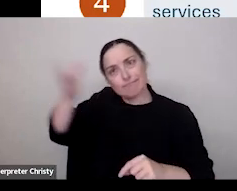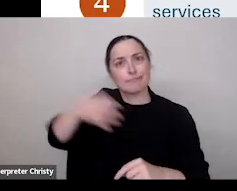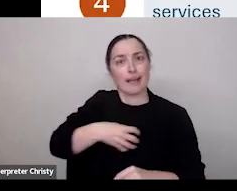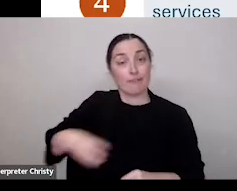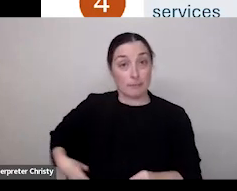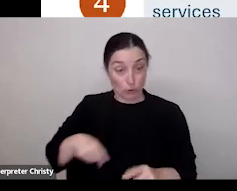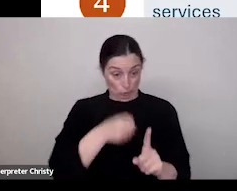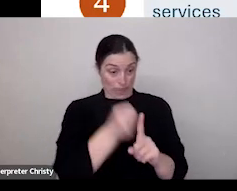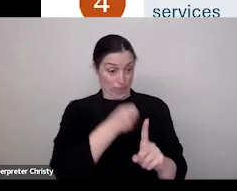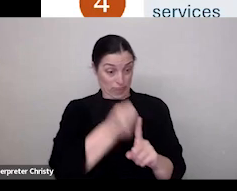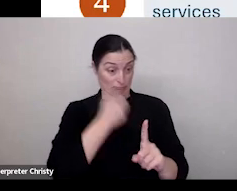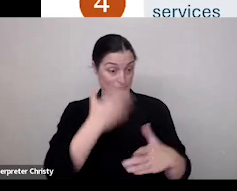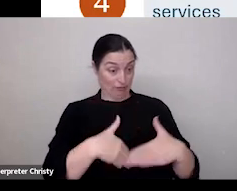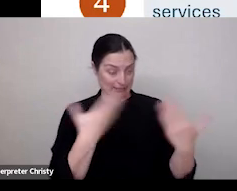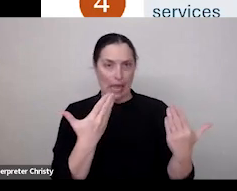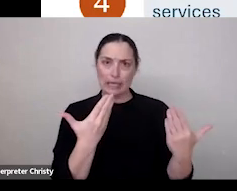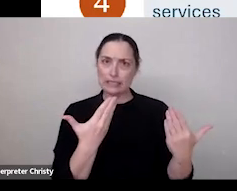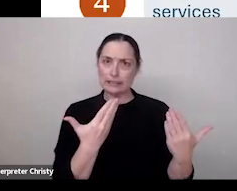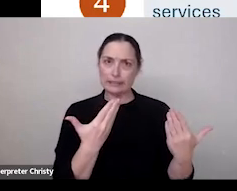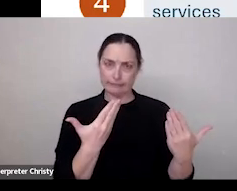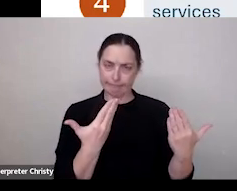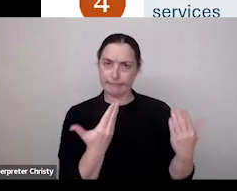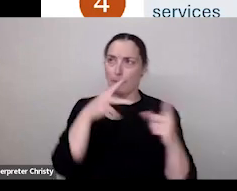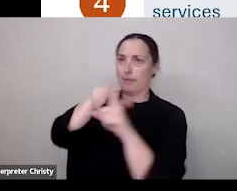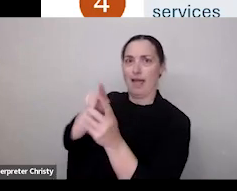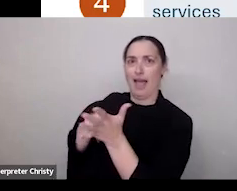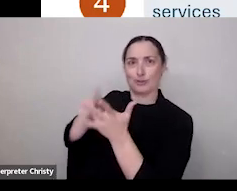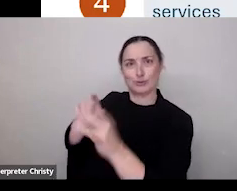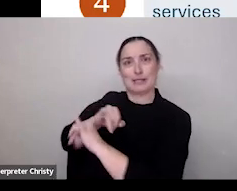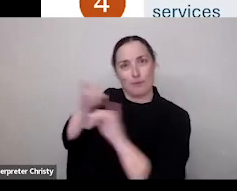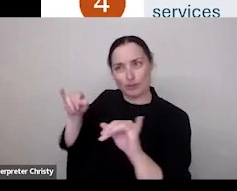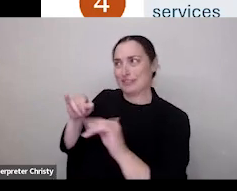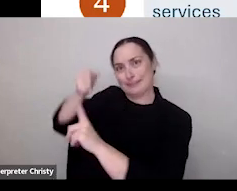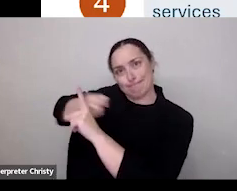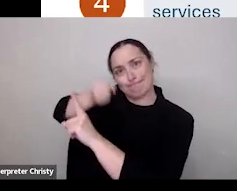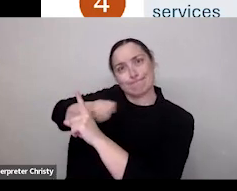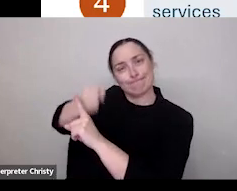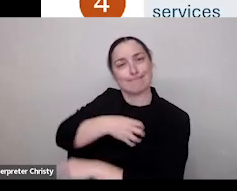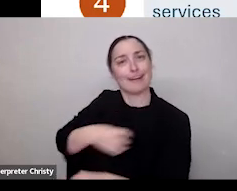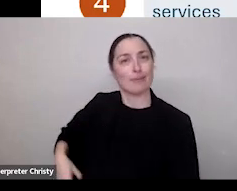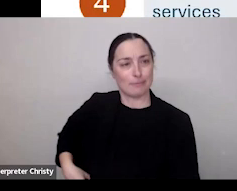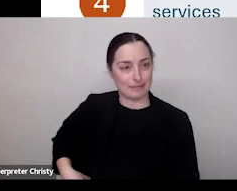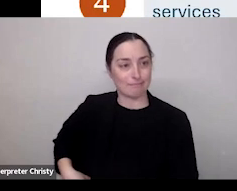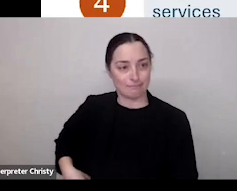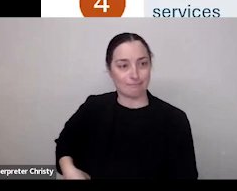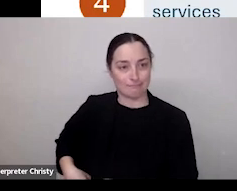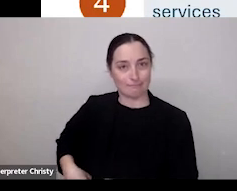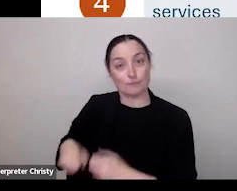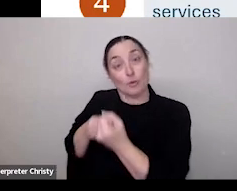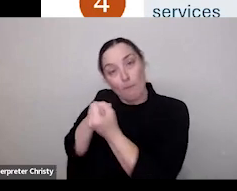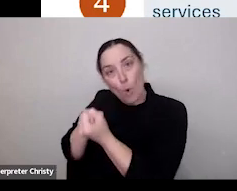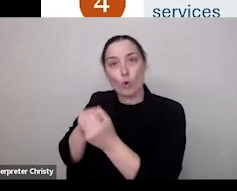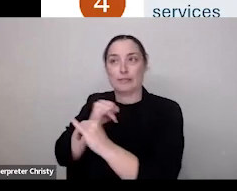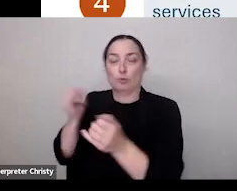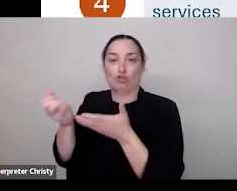effective at in your day-to-day work and apply that to emergency management advocacy. Support emergency services and governments to understand